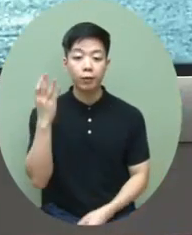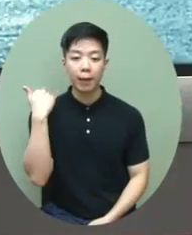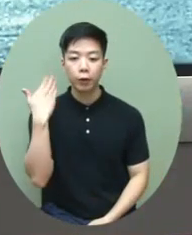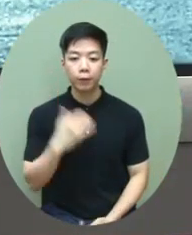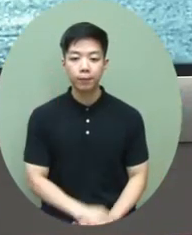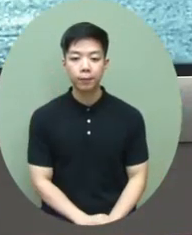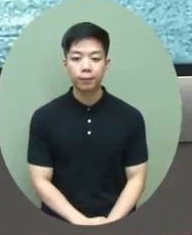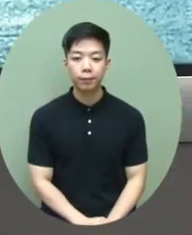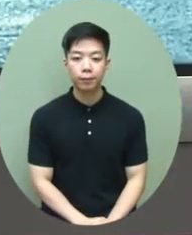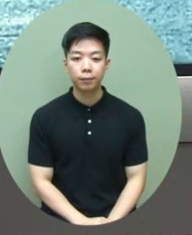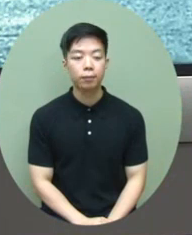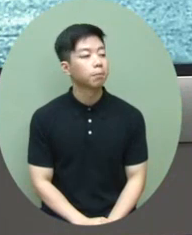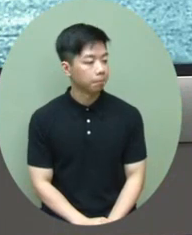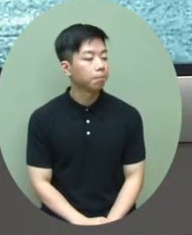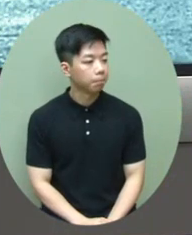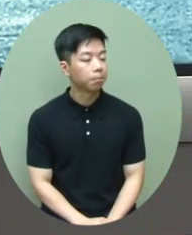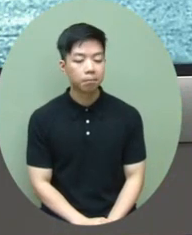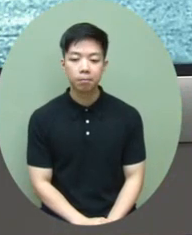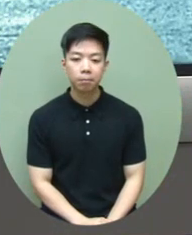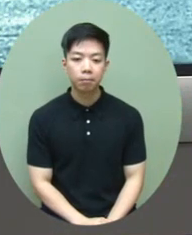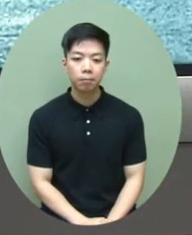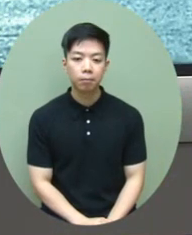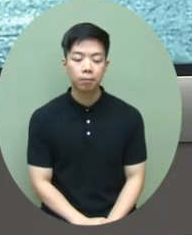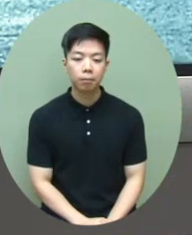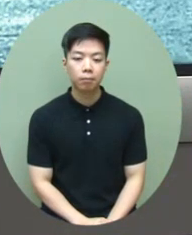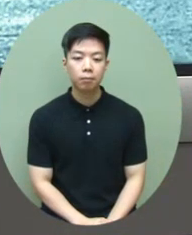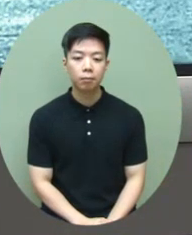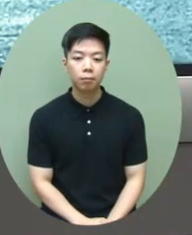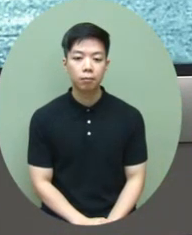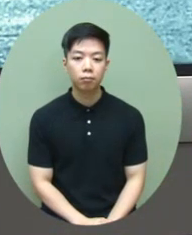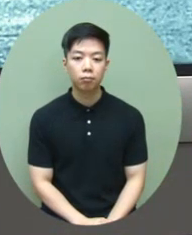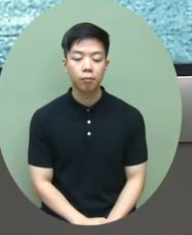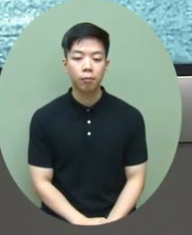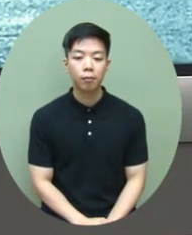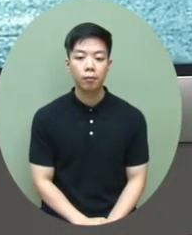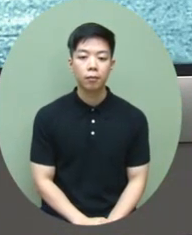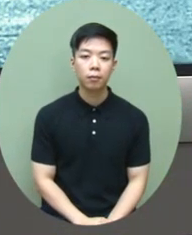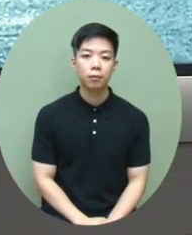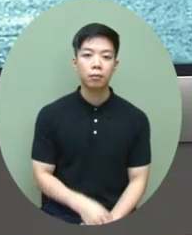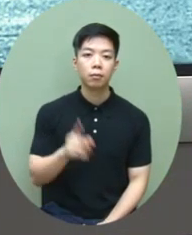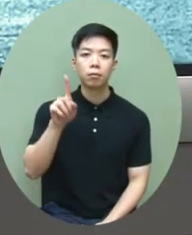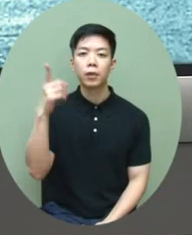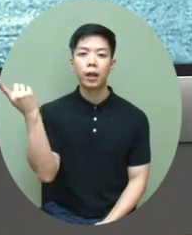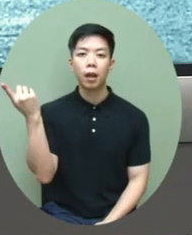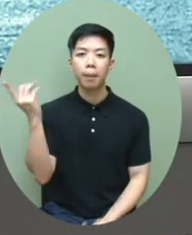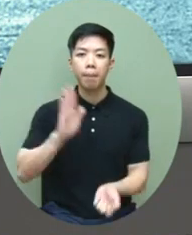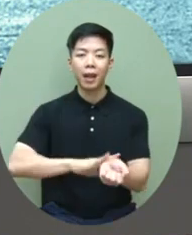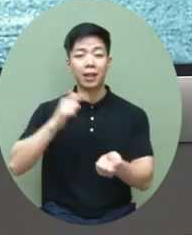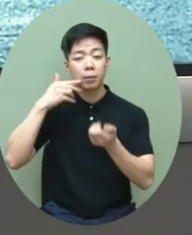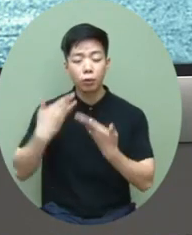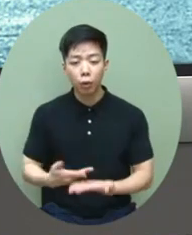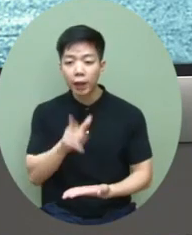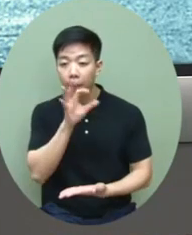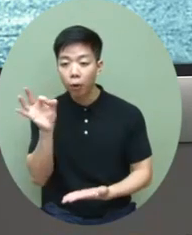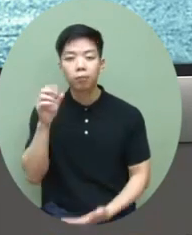illnesses in young people? Sorry. Like not only food, but other serious illnesses. Oh, okay. I don't know whether there's under other serious illnesses, but there are reported cases of